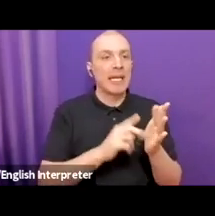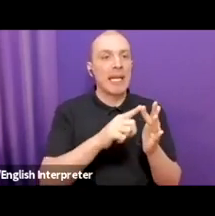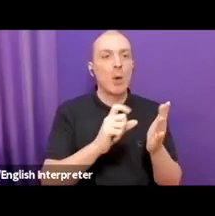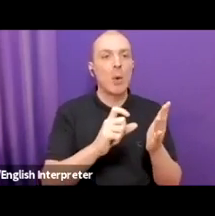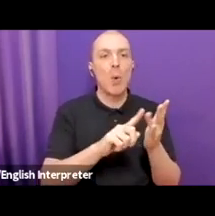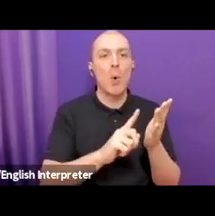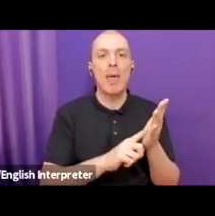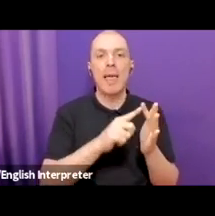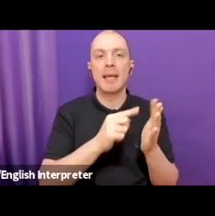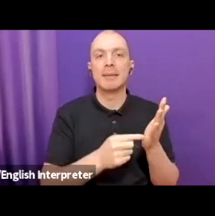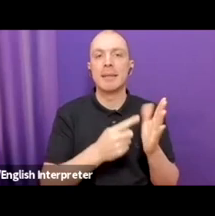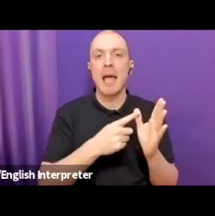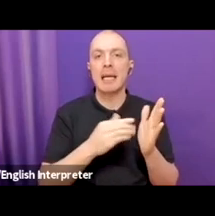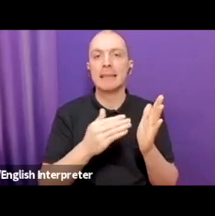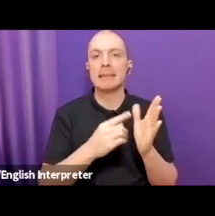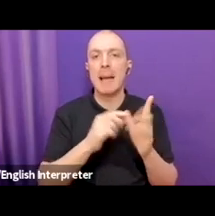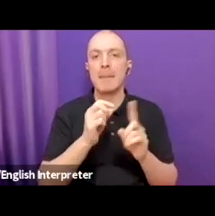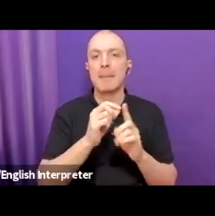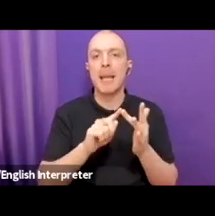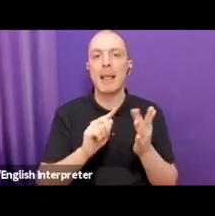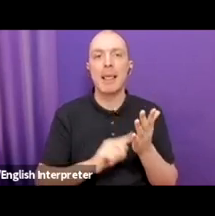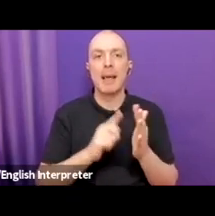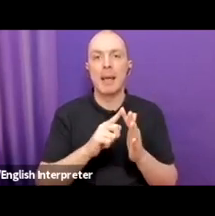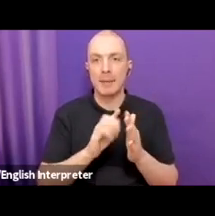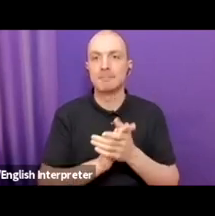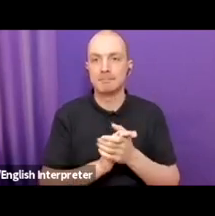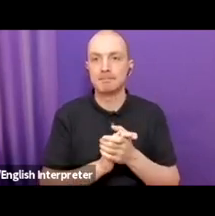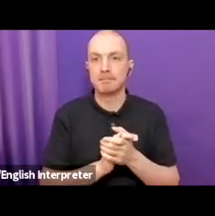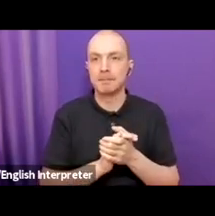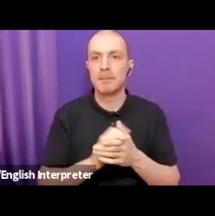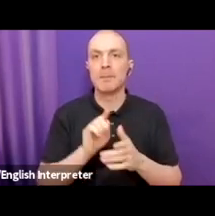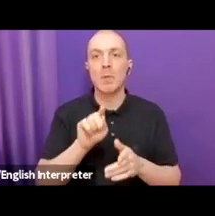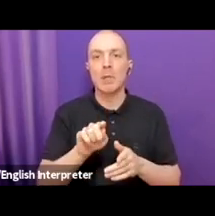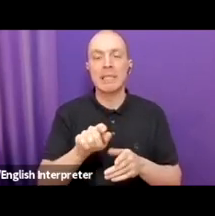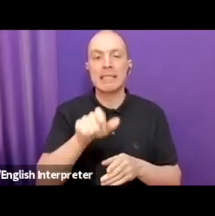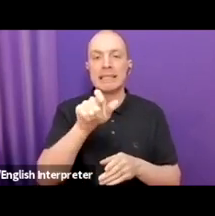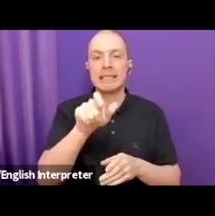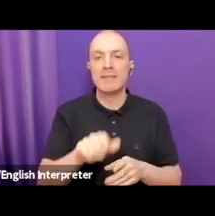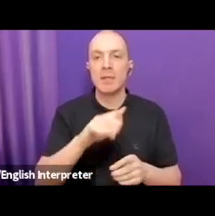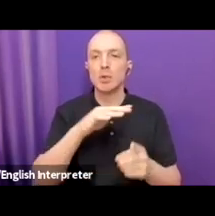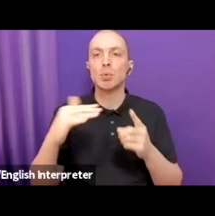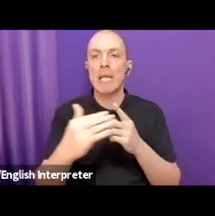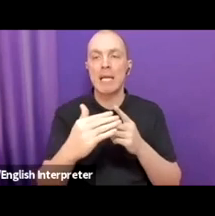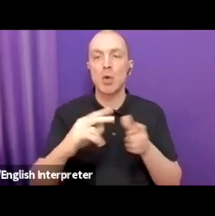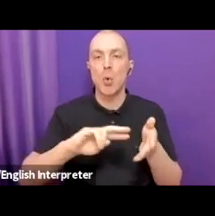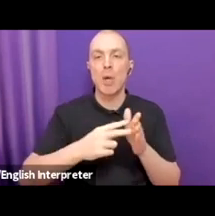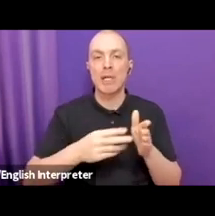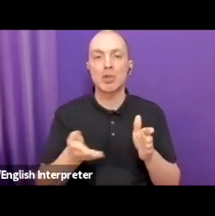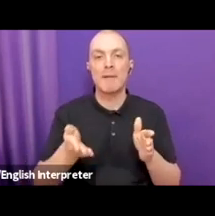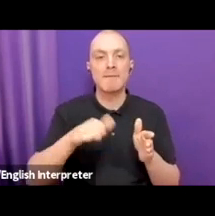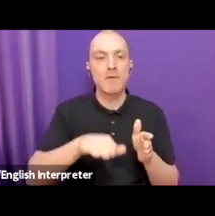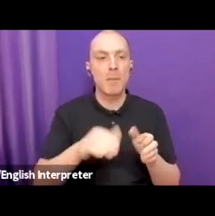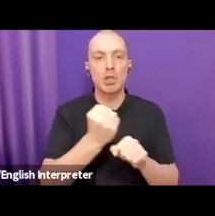She's joining us from UPR Info, who are a civil society organisation based in Geneva, and